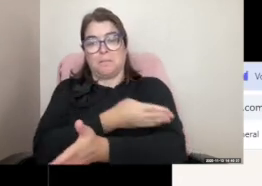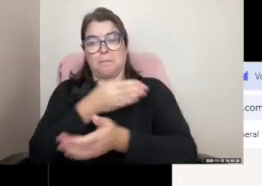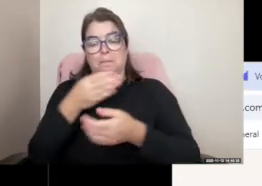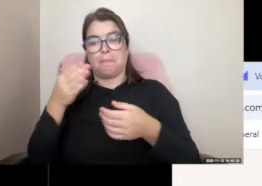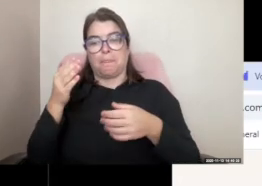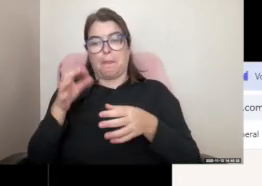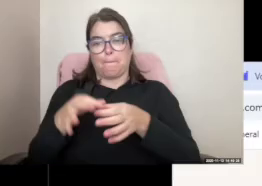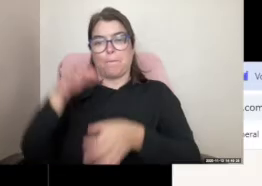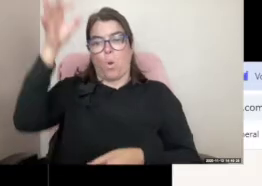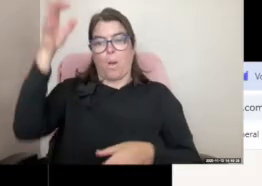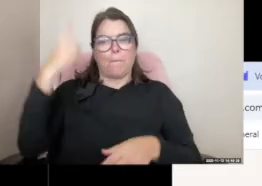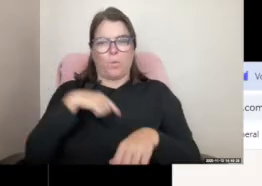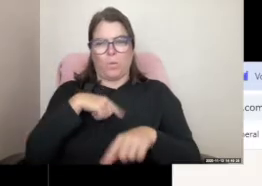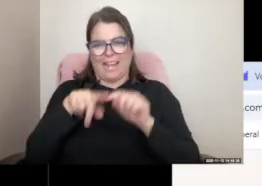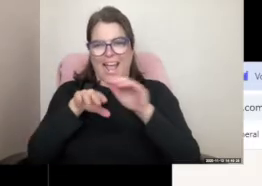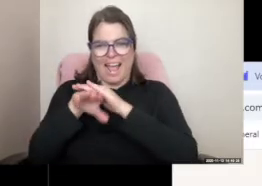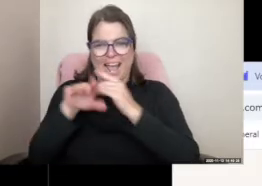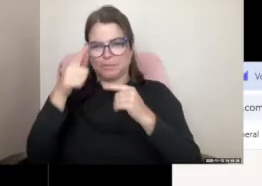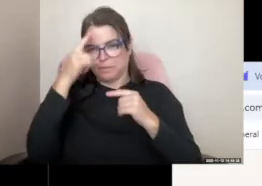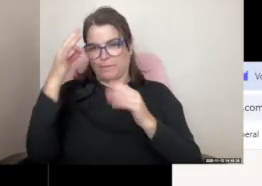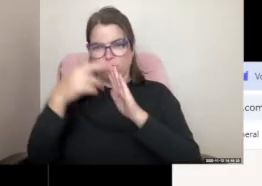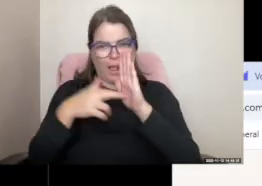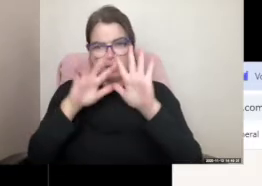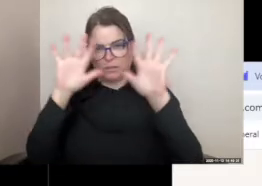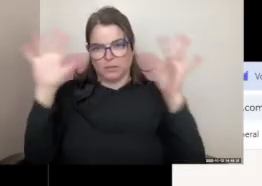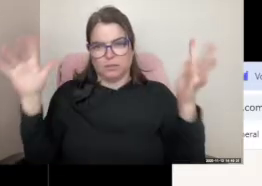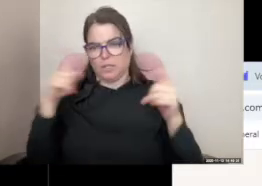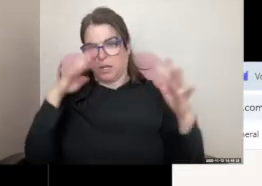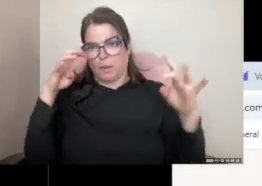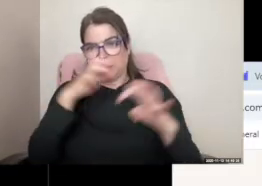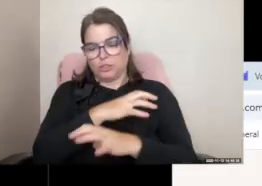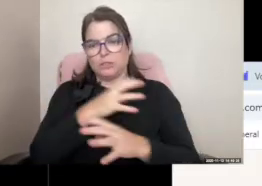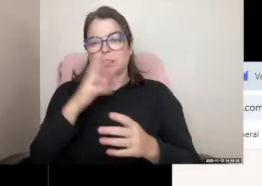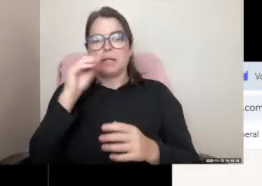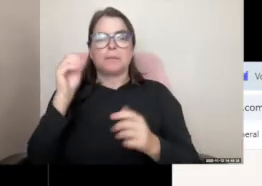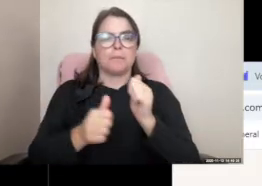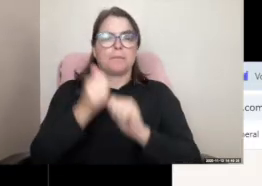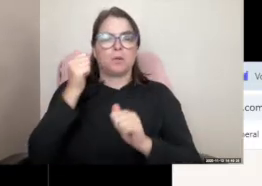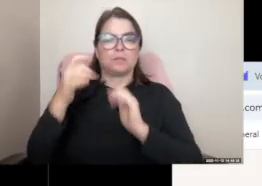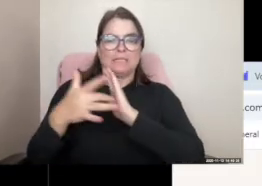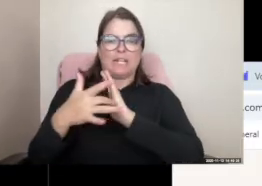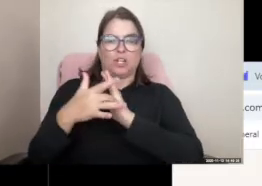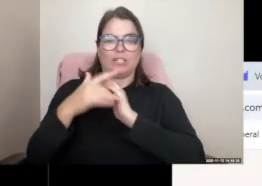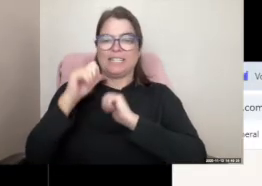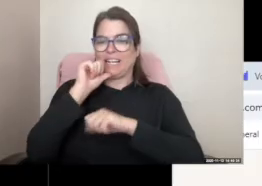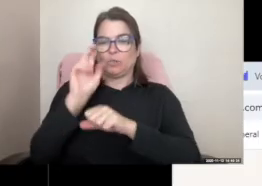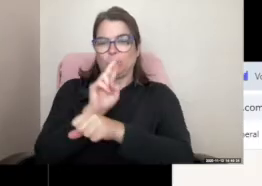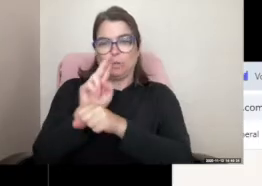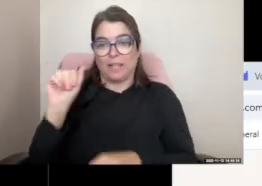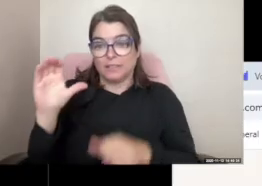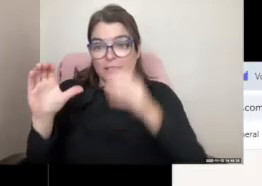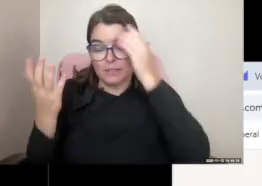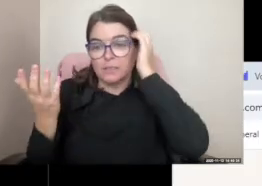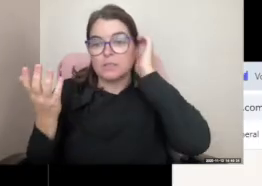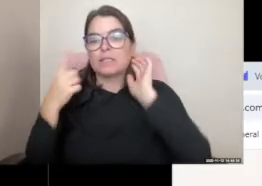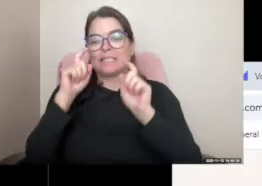vans off-road, 4 miles down without a charge. Are they getting home that night? And there's no power. Now, sometimes we do